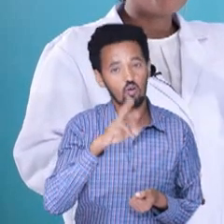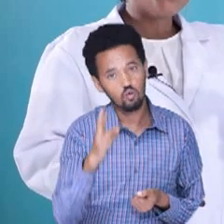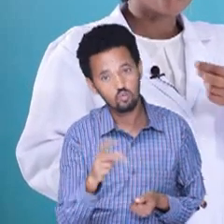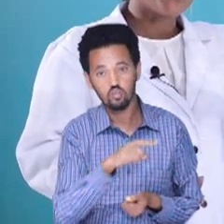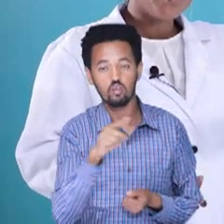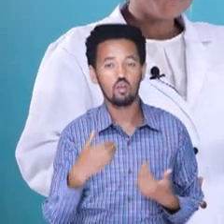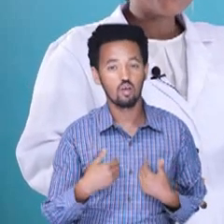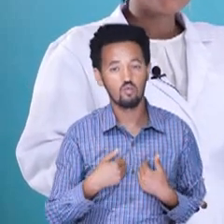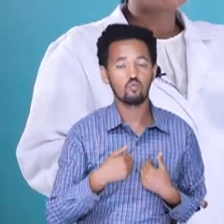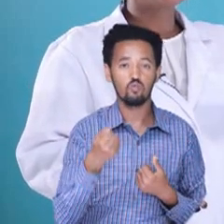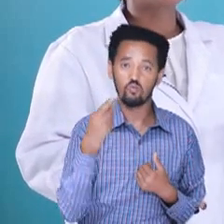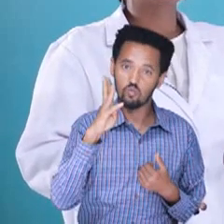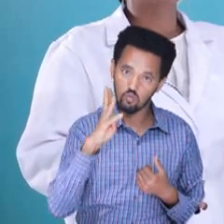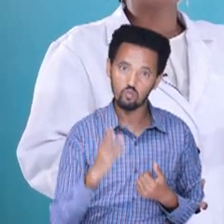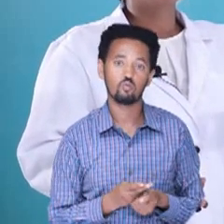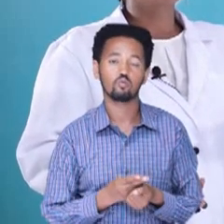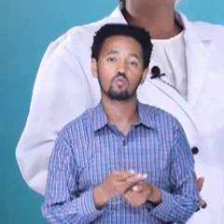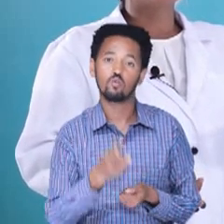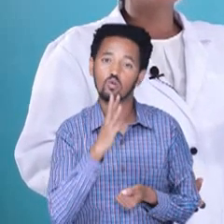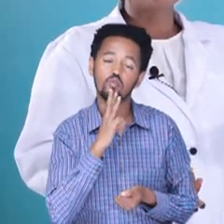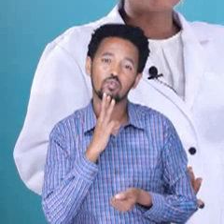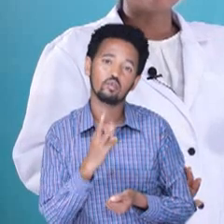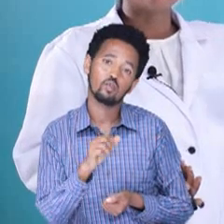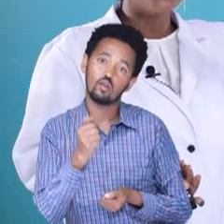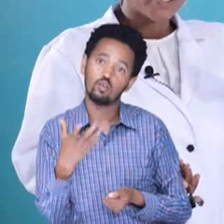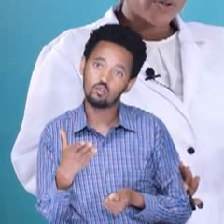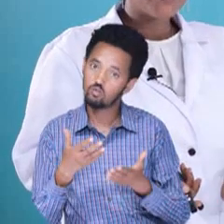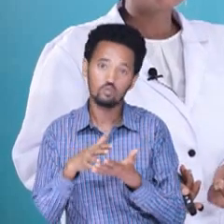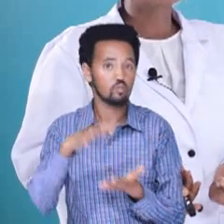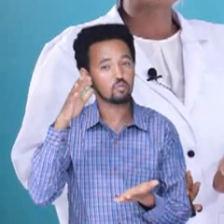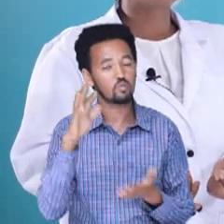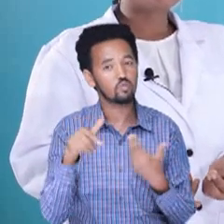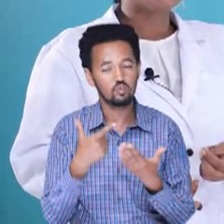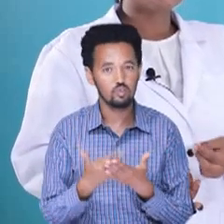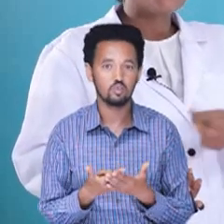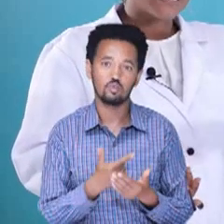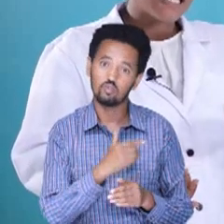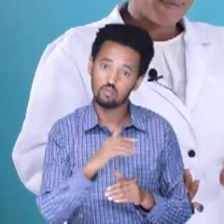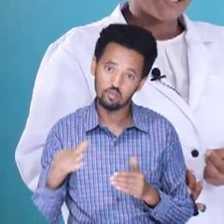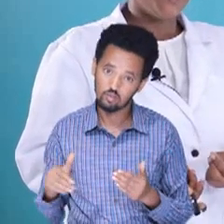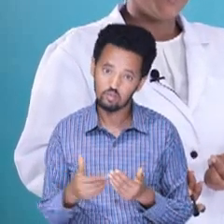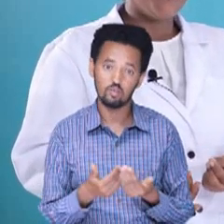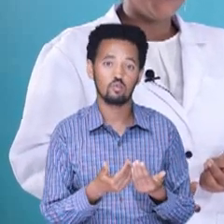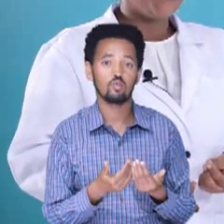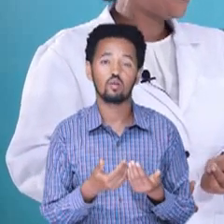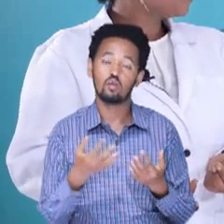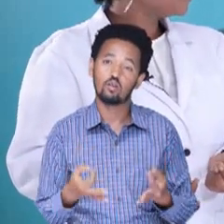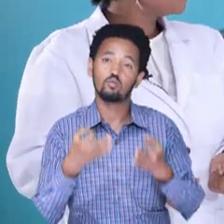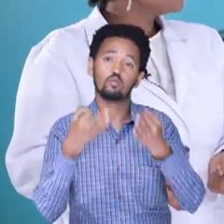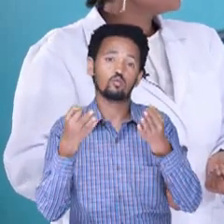have few or no leaves. This is important for them to reduce the amount of transpiration.